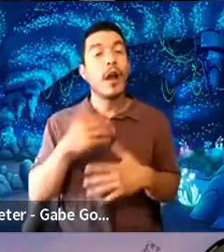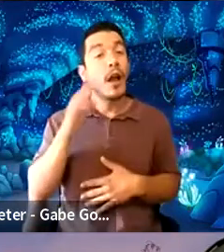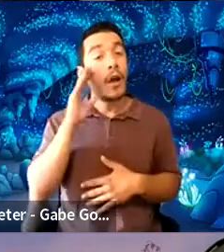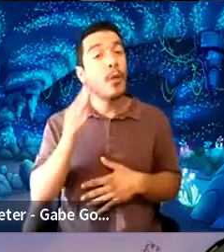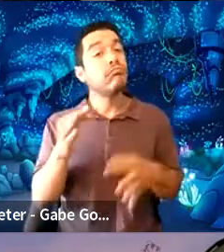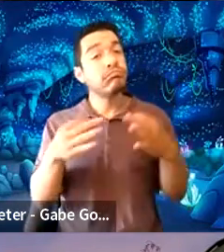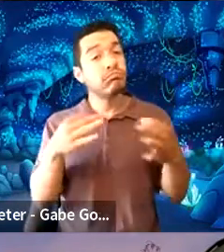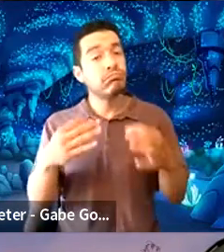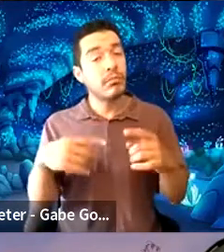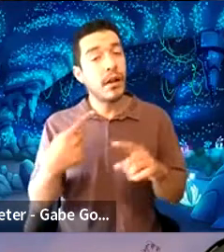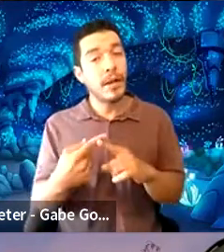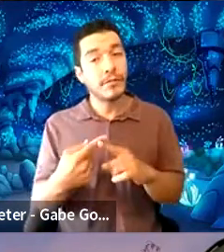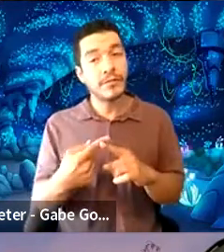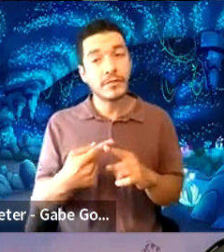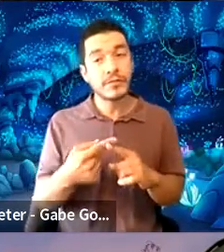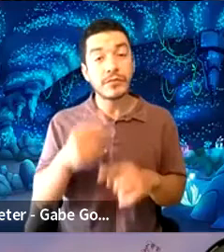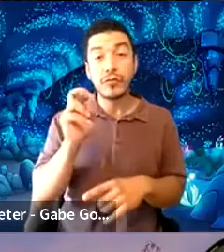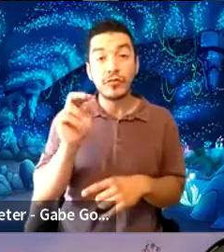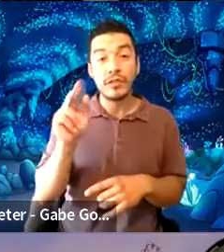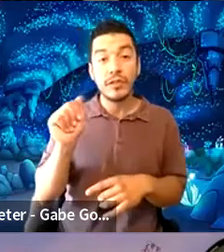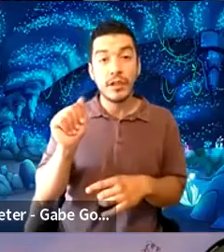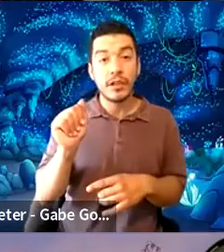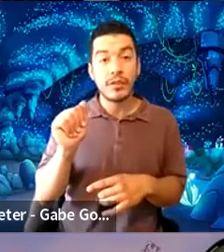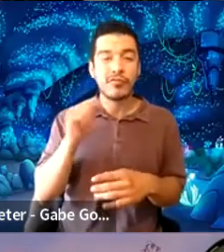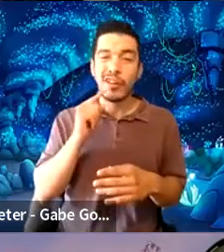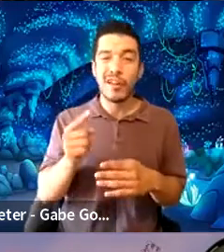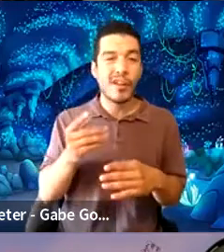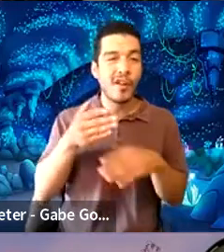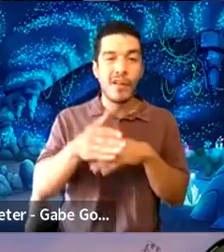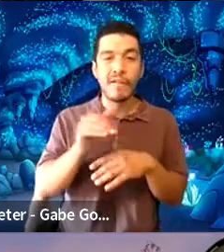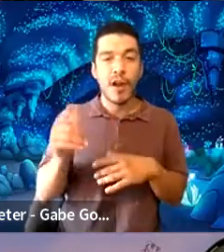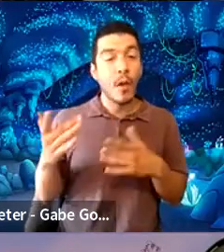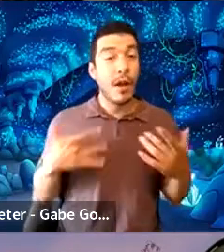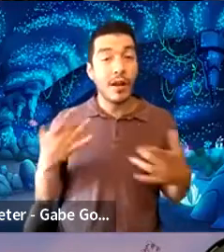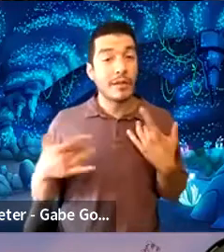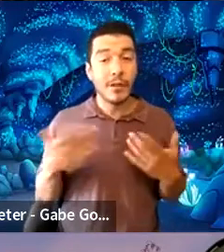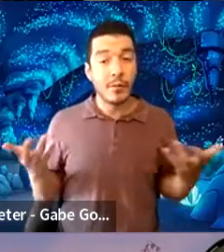say about Eureka just overall, what excited me about it was